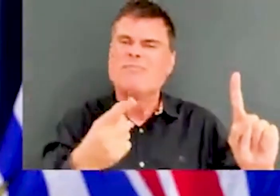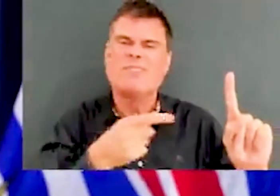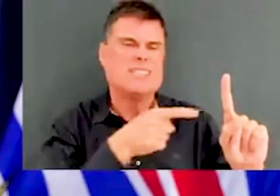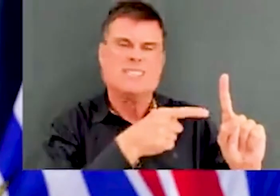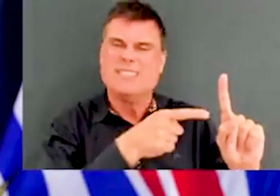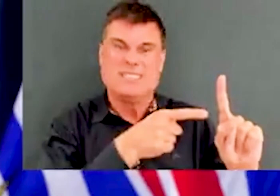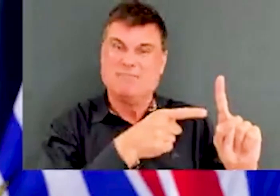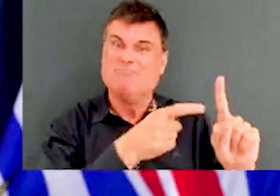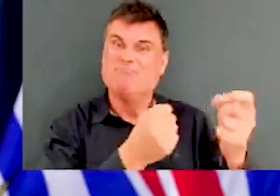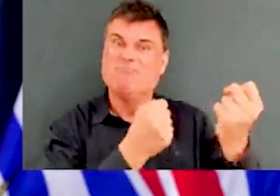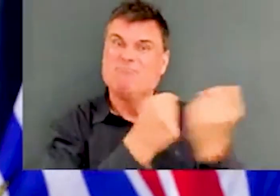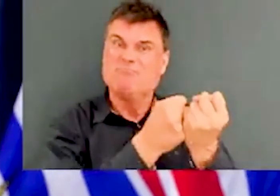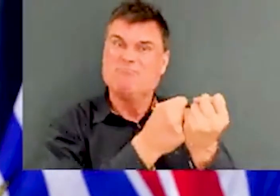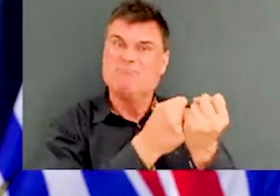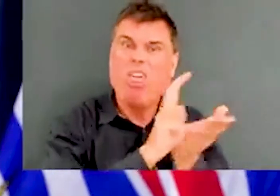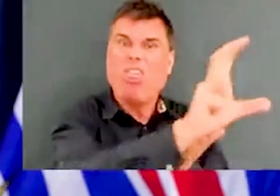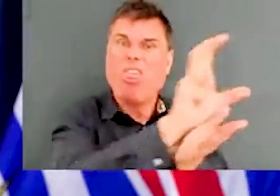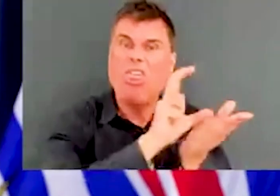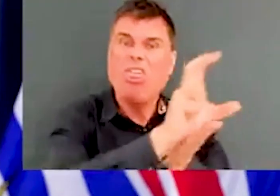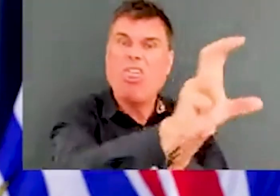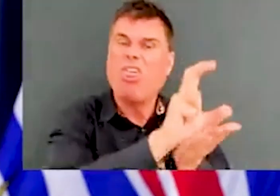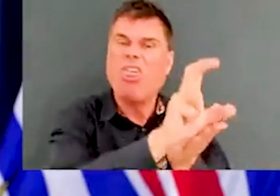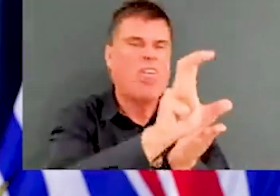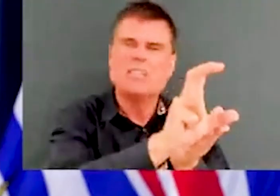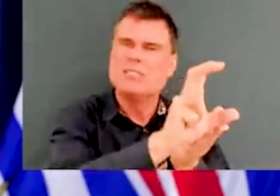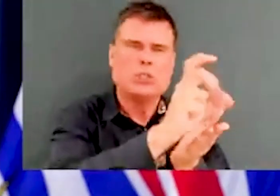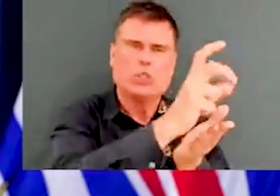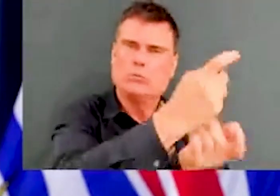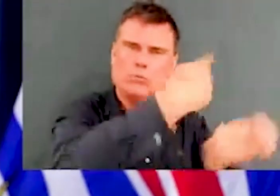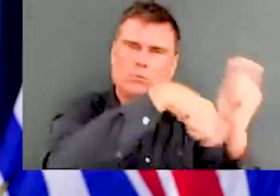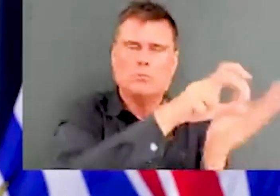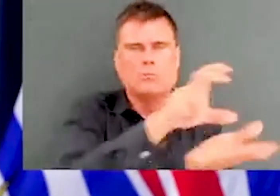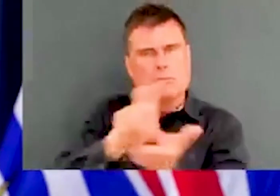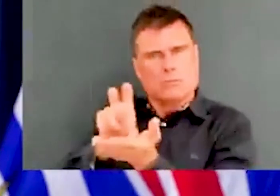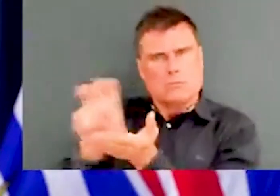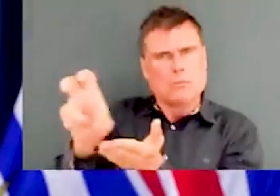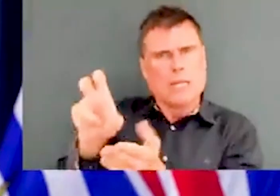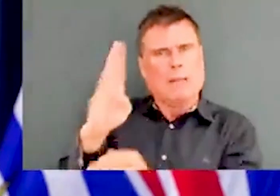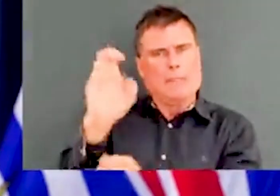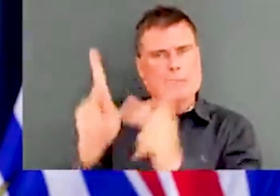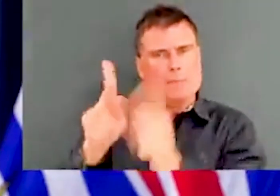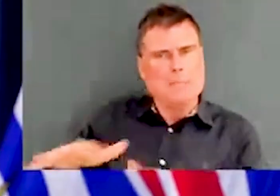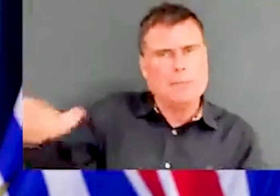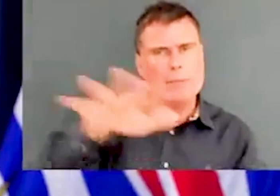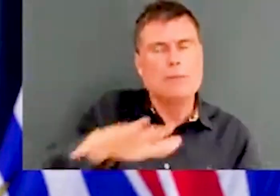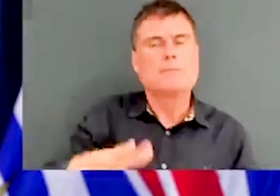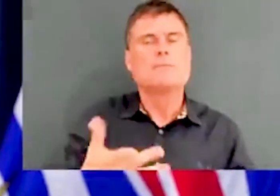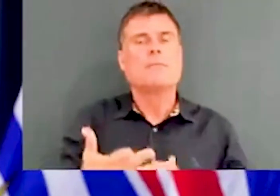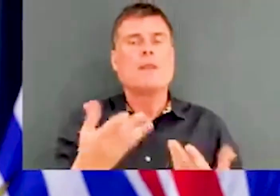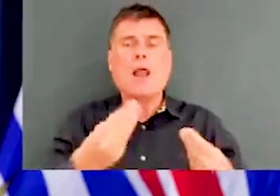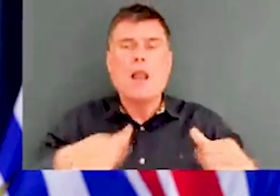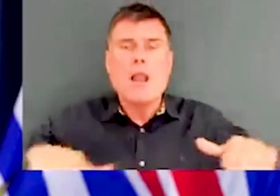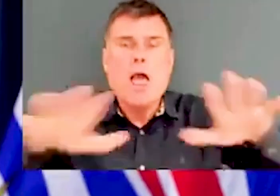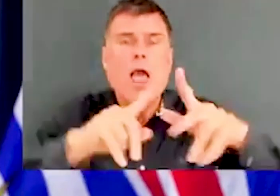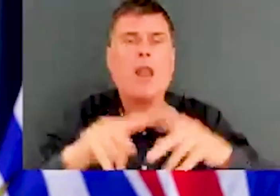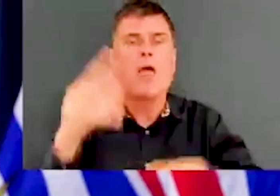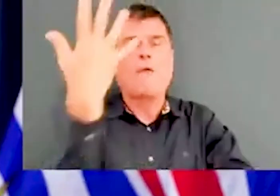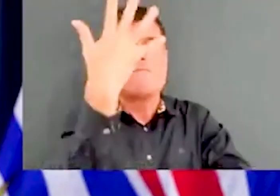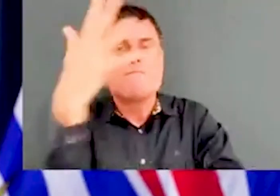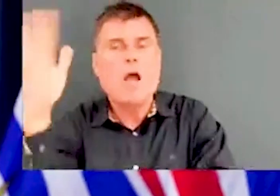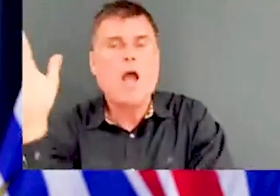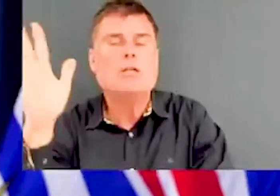rich farmland to dense forests to abundant minerals and metals, hydroelectricity and natural gas, we as British Columbians are blessed